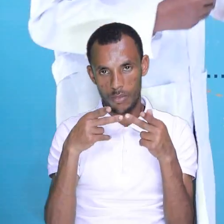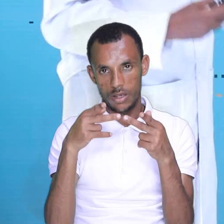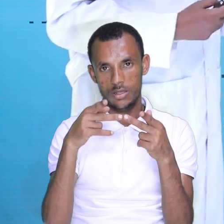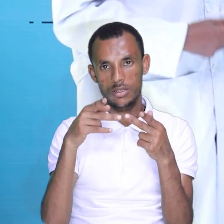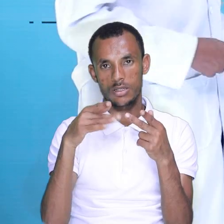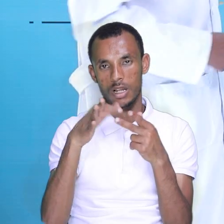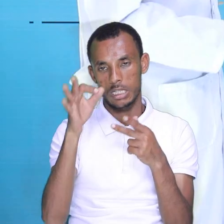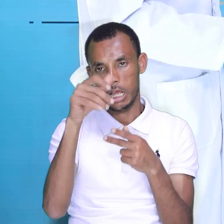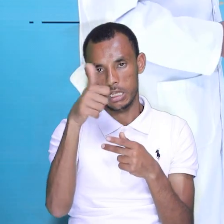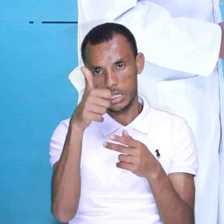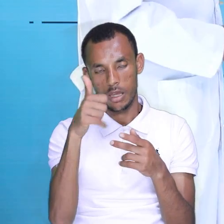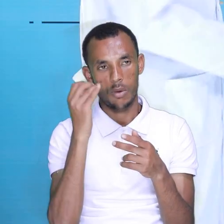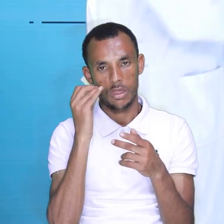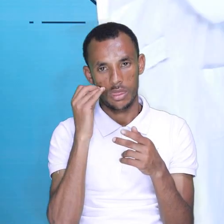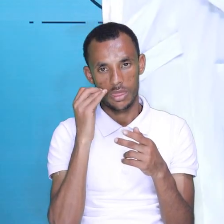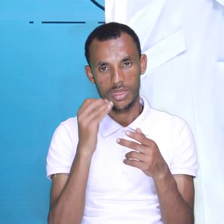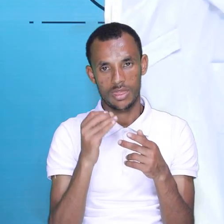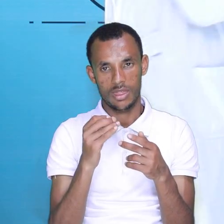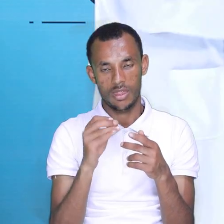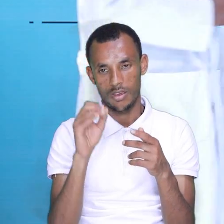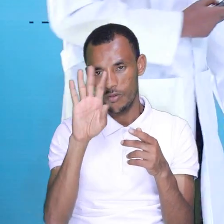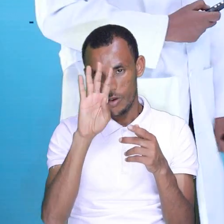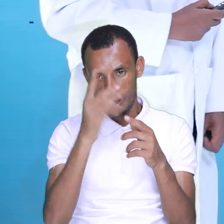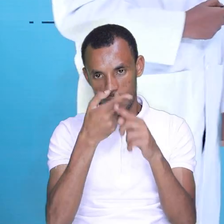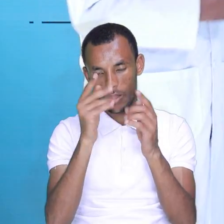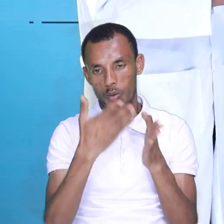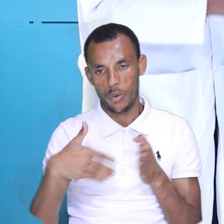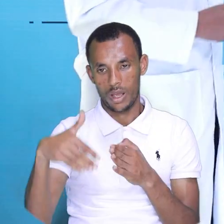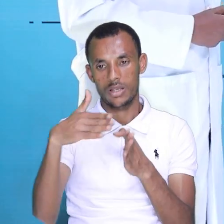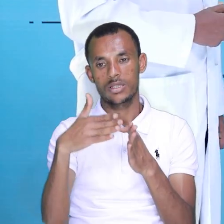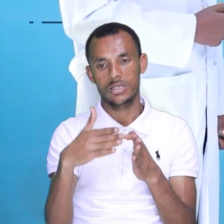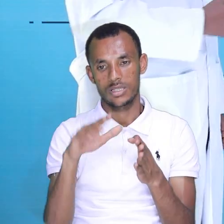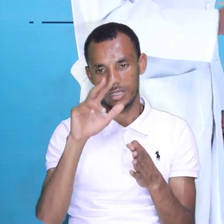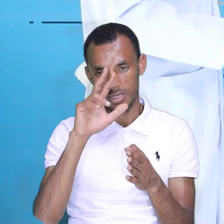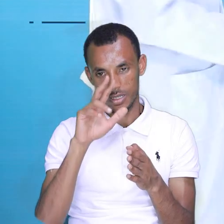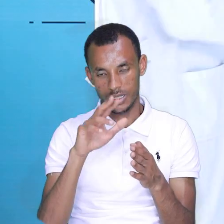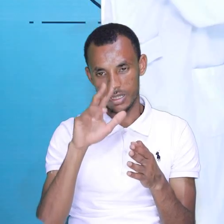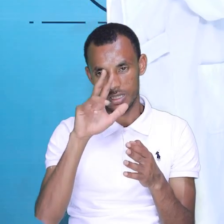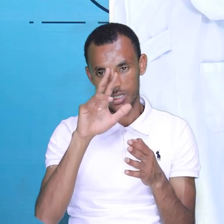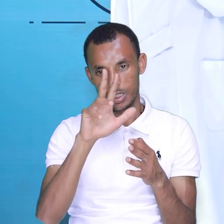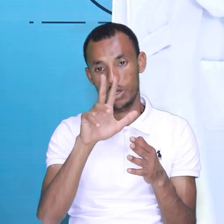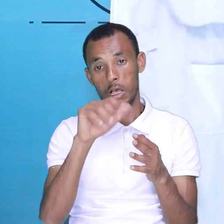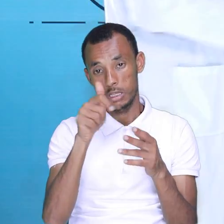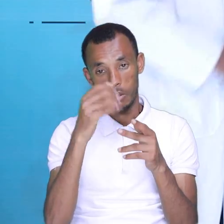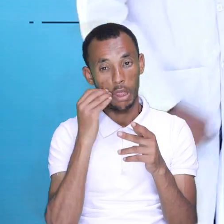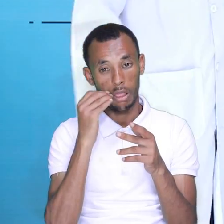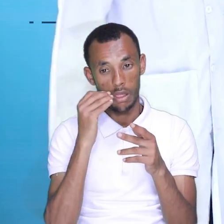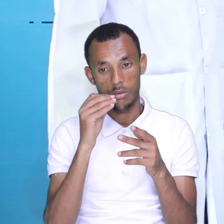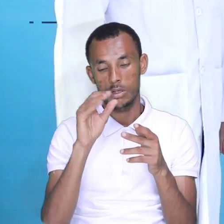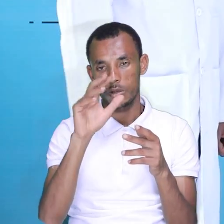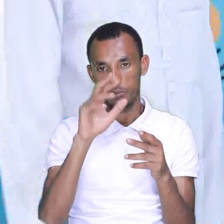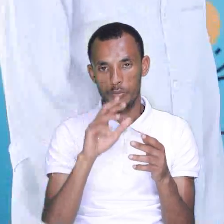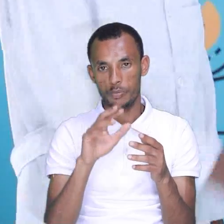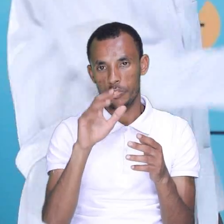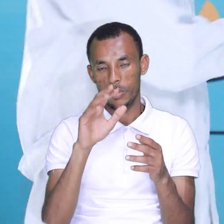the 10th place selection can be done in 4 different ways. Whereas the units place selection can be done in 3 different